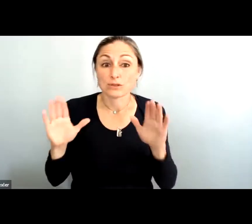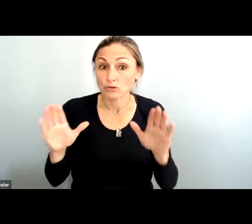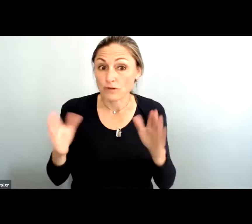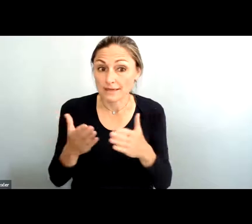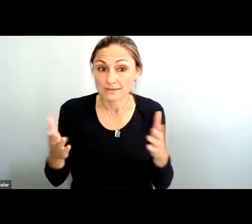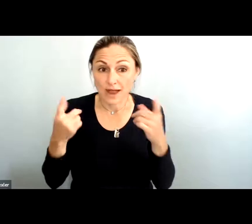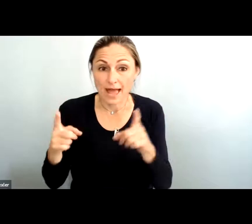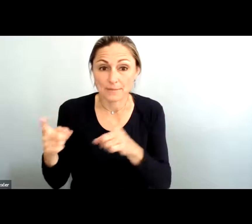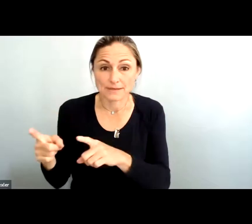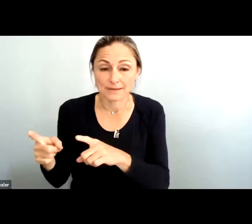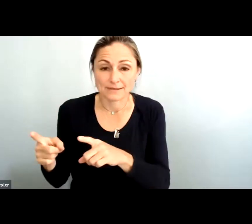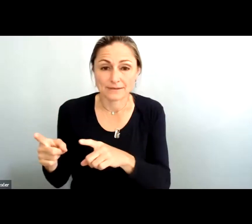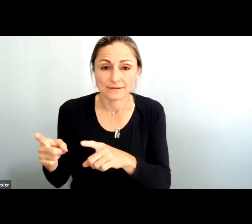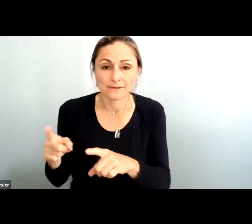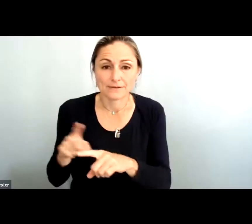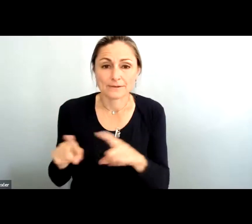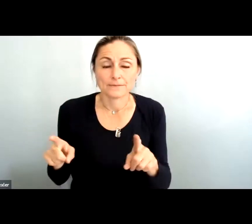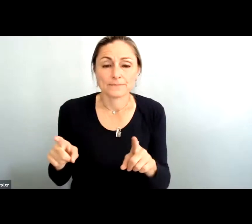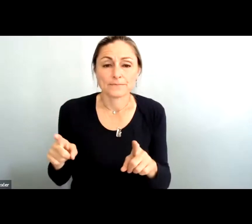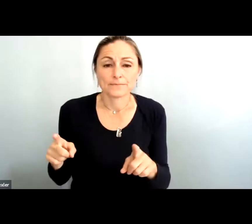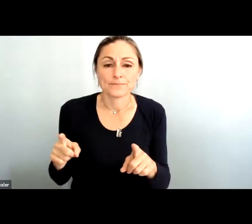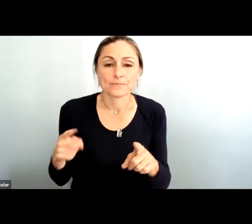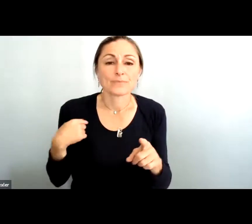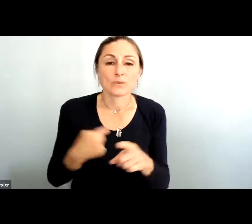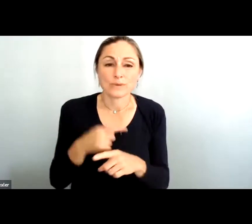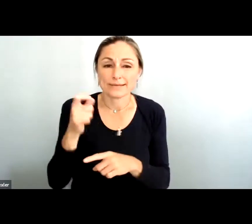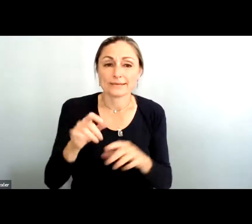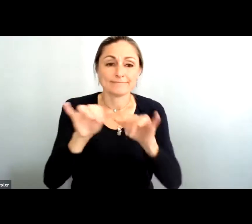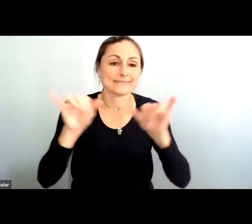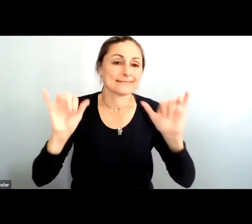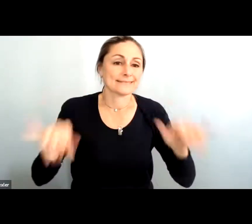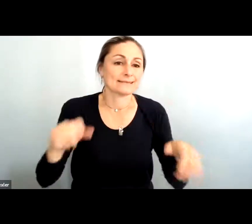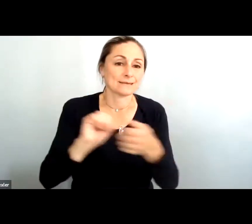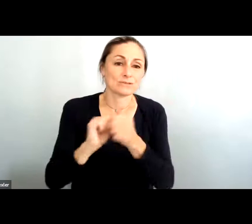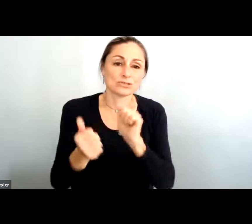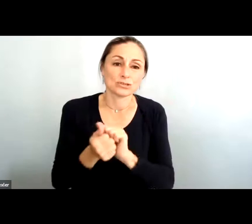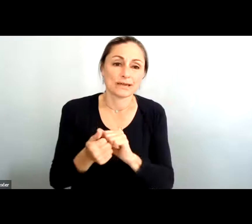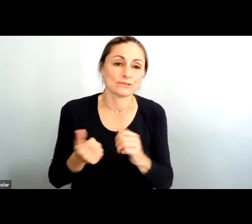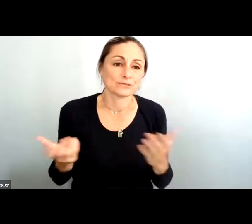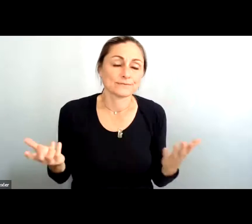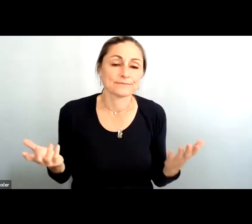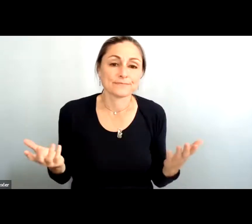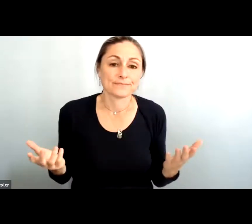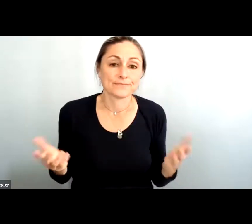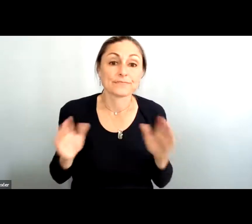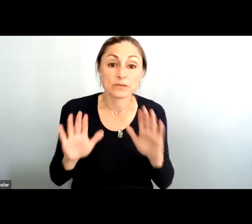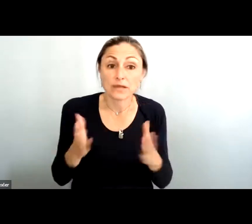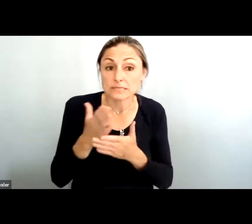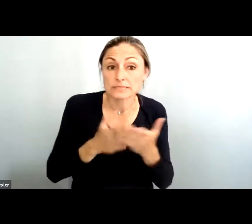happening. But we really need to do systems change. In other words, it's great that some